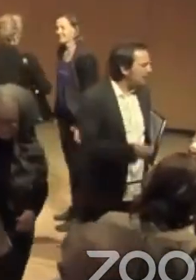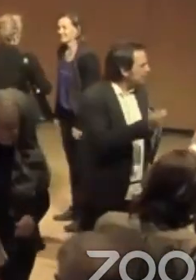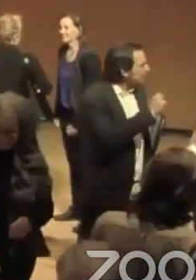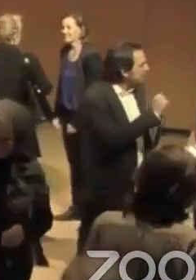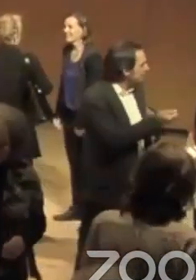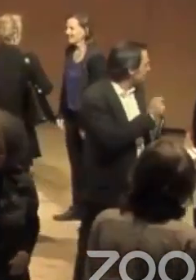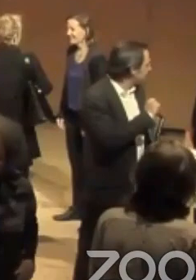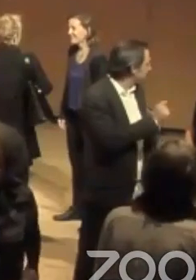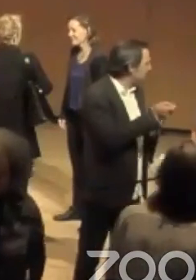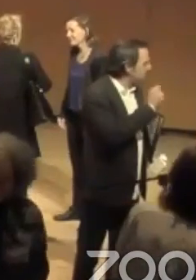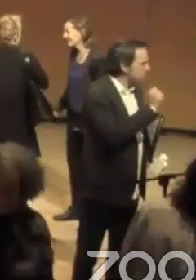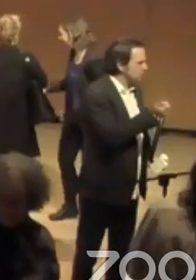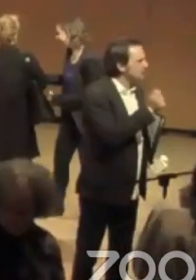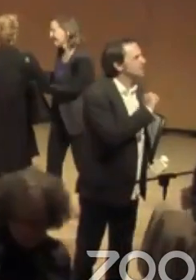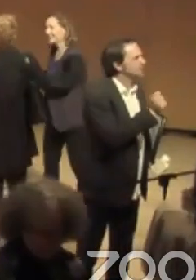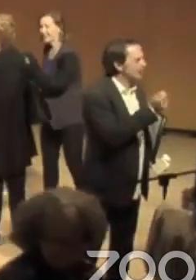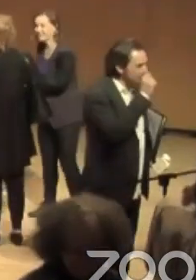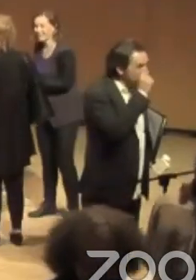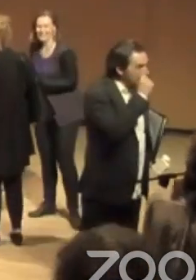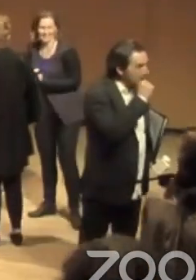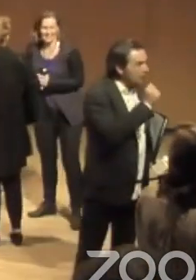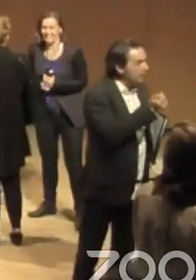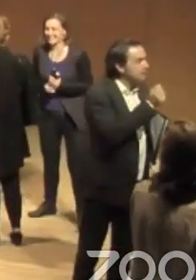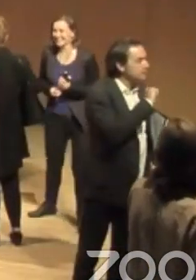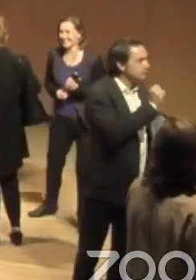up can I you